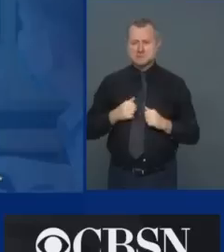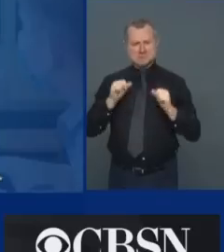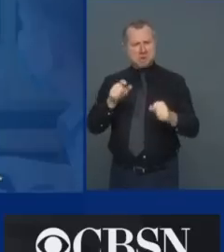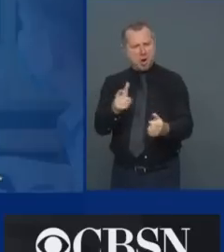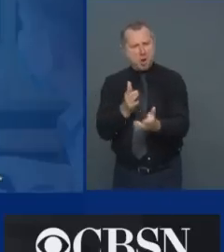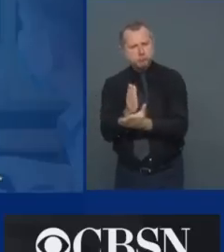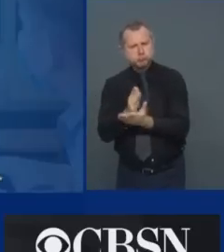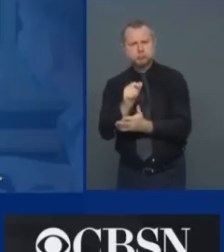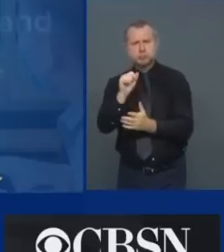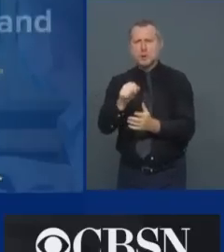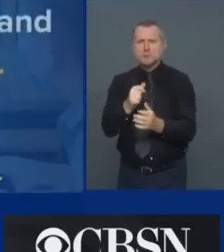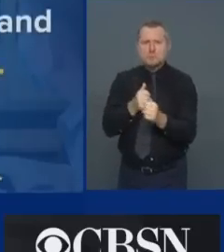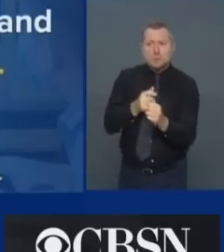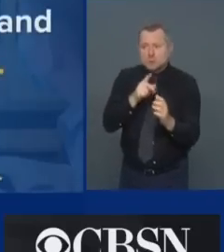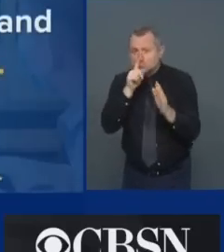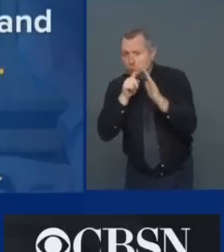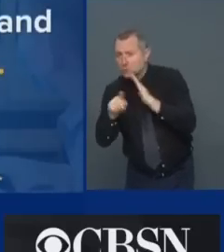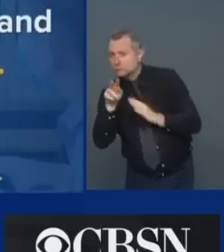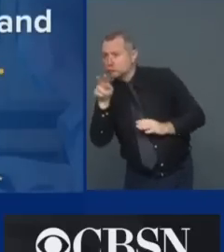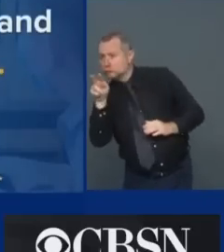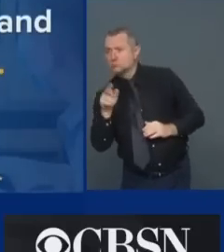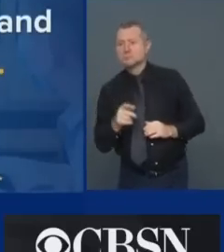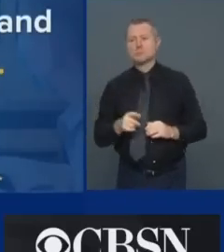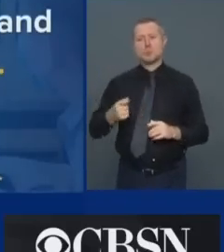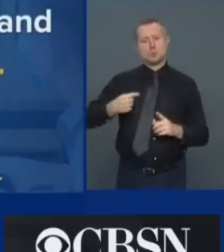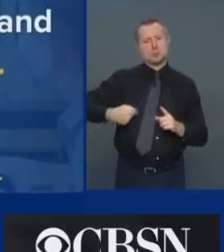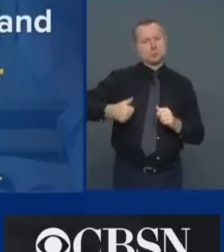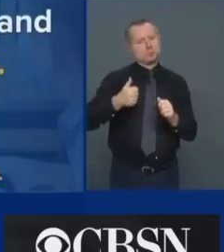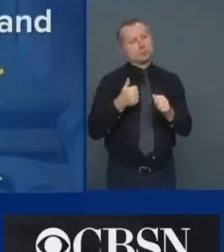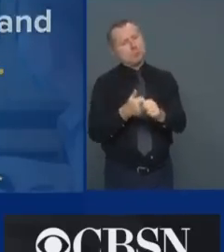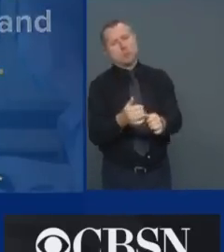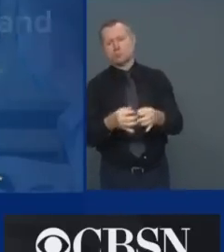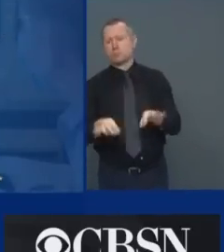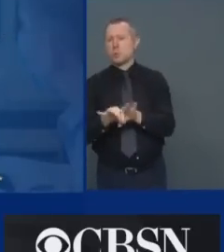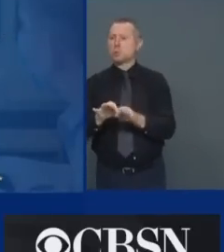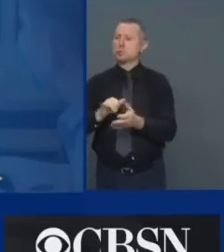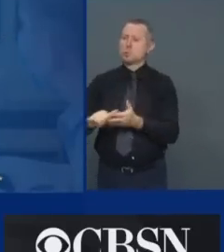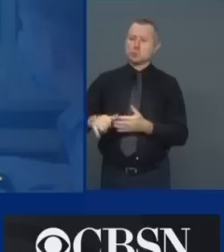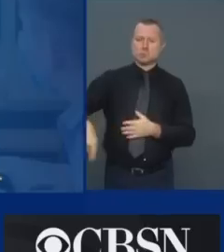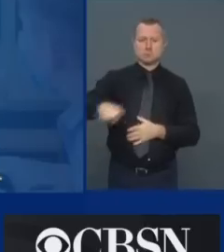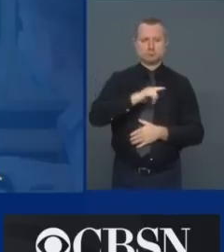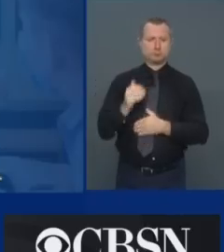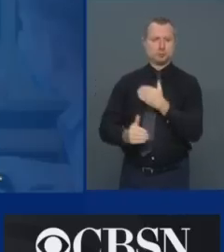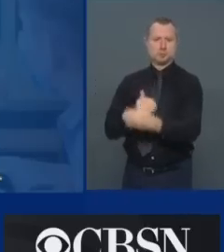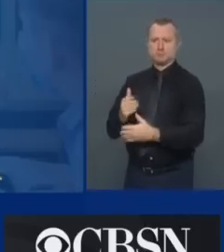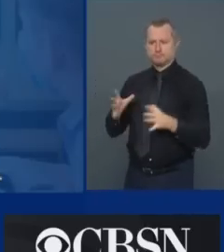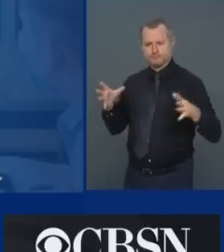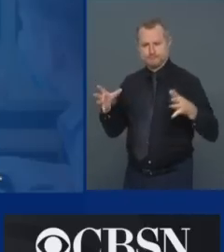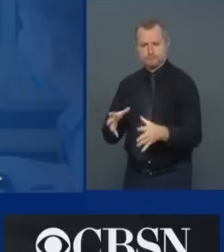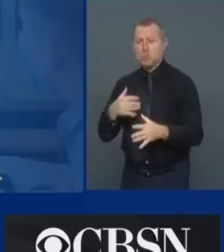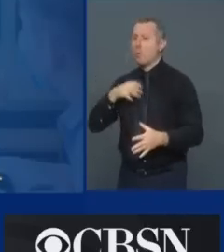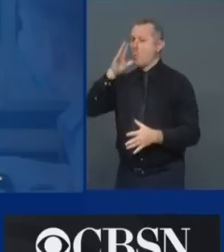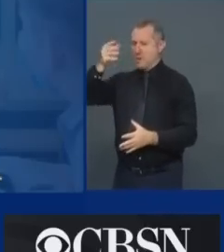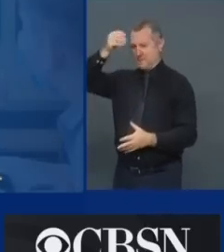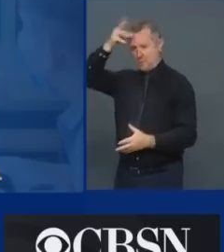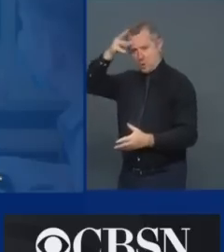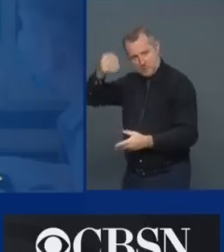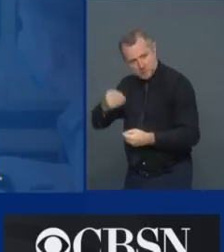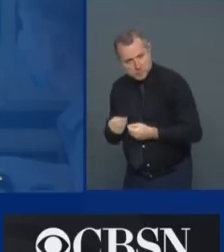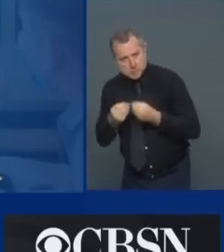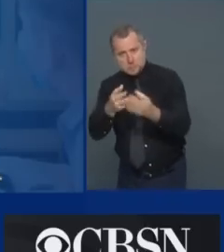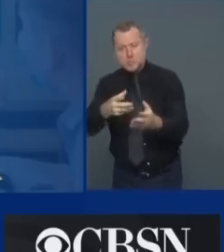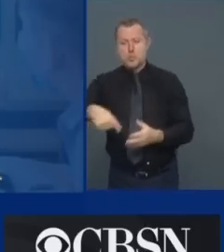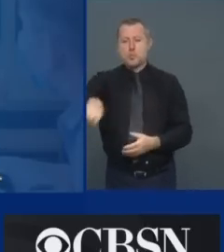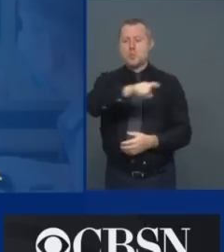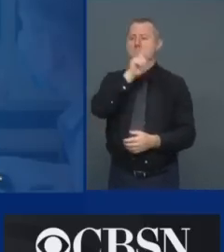So I need the people of the state to be part of this. I'll provide the information, but they're going to have to look at it, and they're going to have to